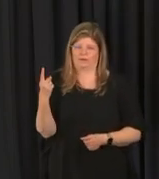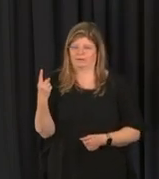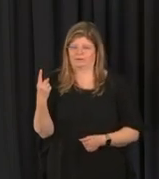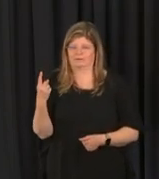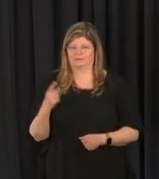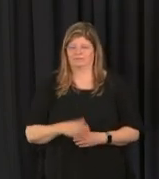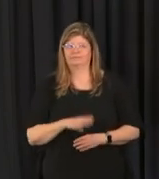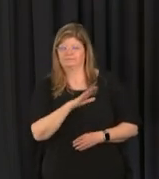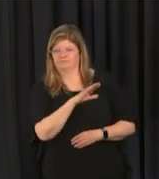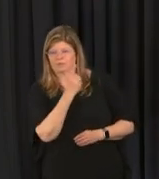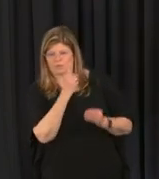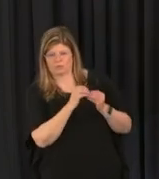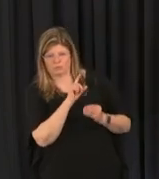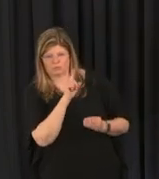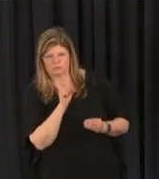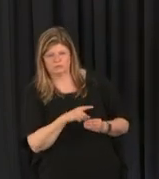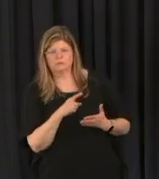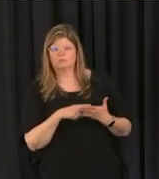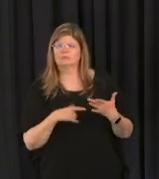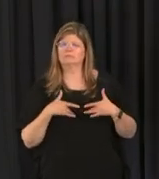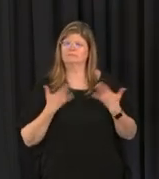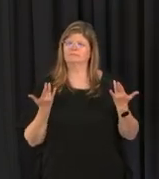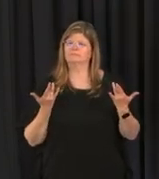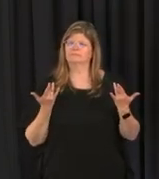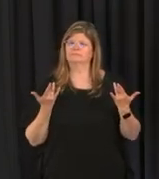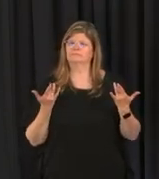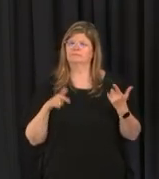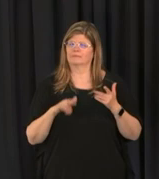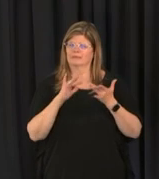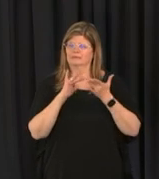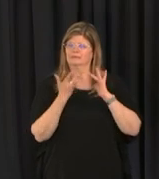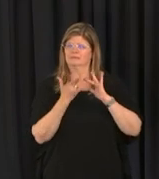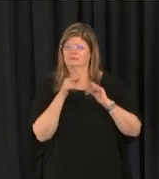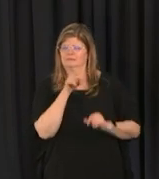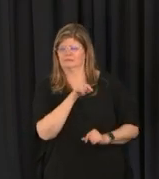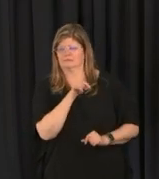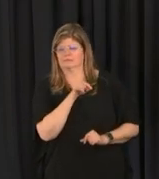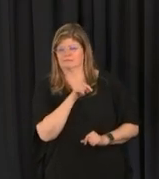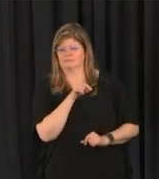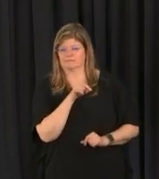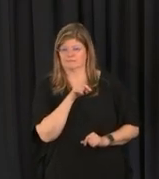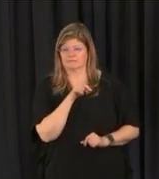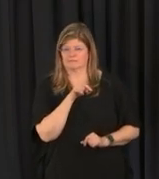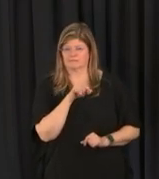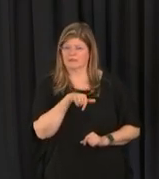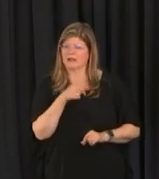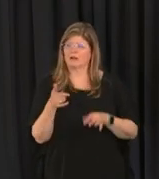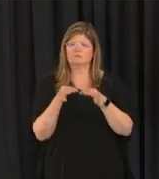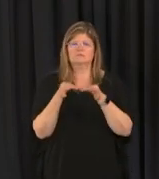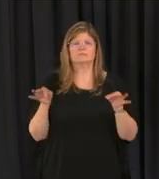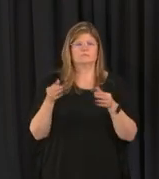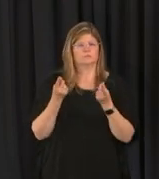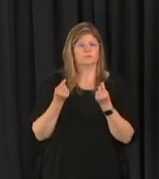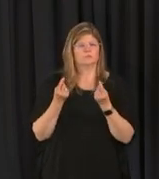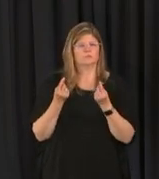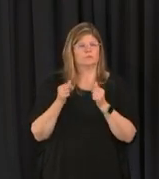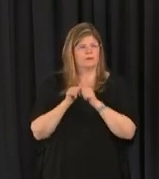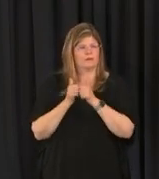Just one more question. What's the status of the website existing in other languages at this point?